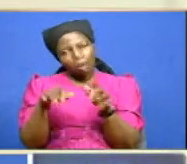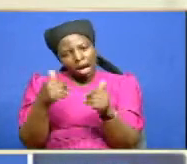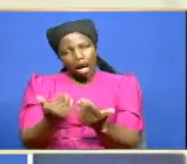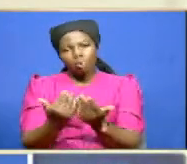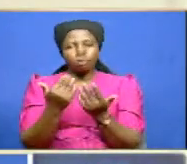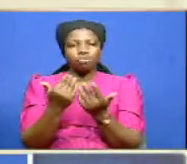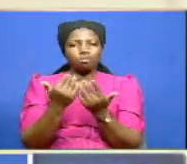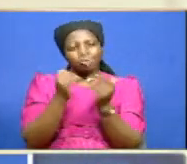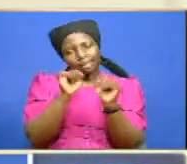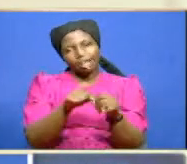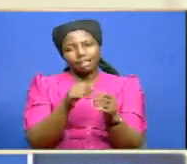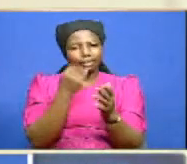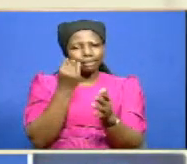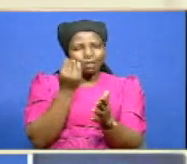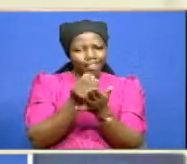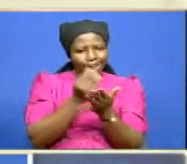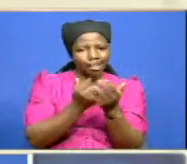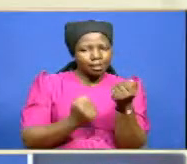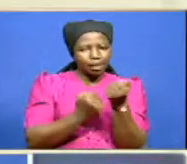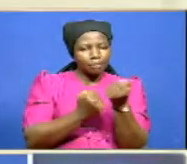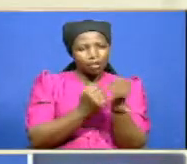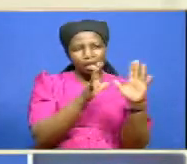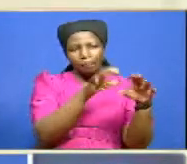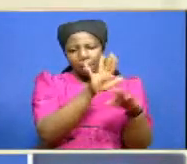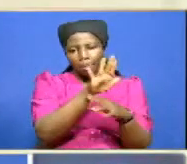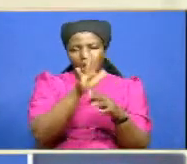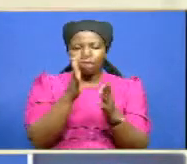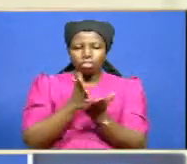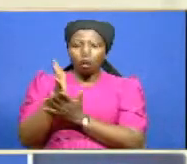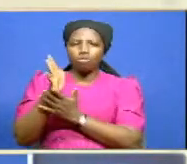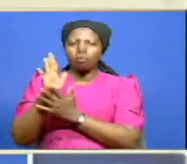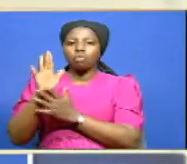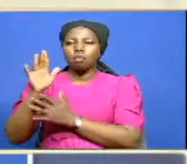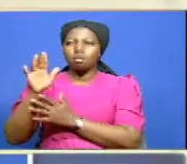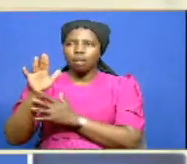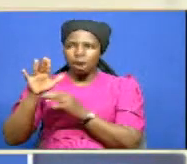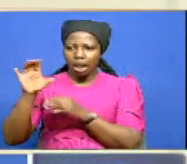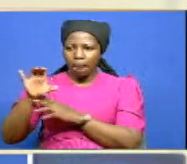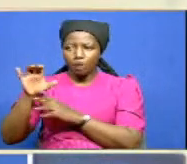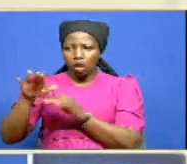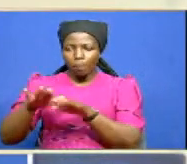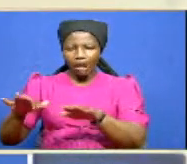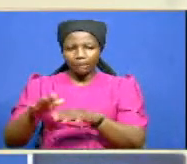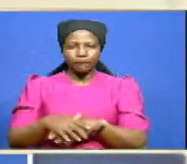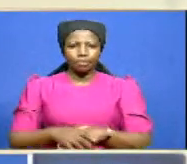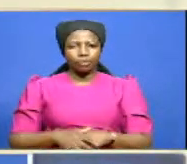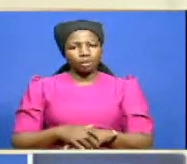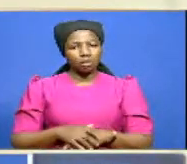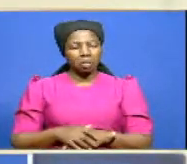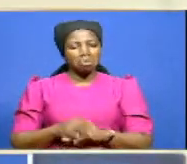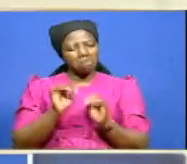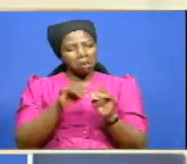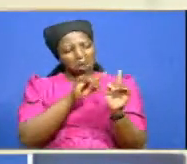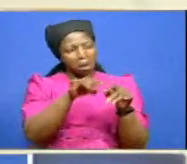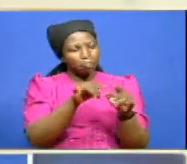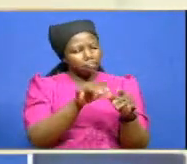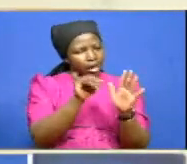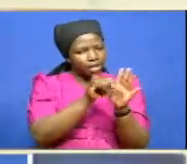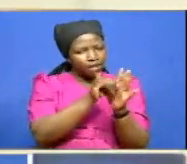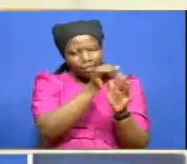their companies is by raising money from the stock market. So as opposed to one way of raising funds, you can also come and identify other